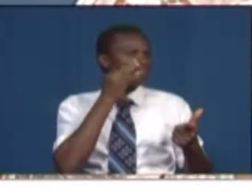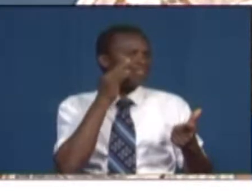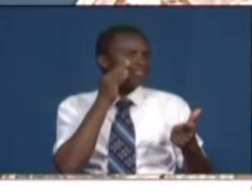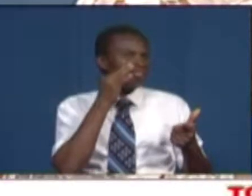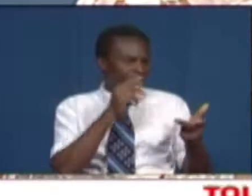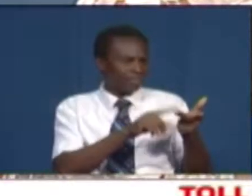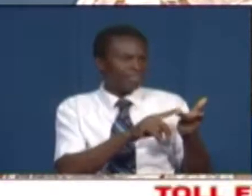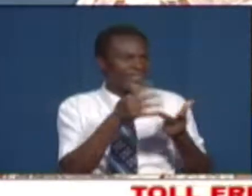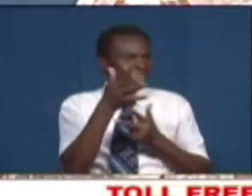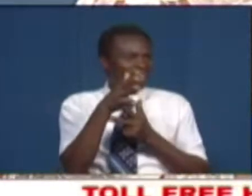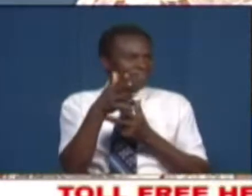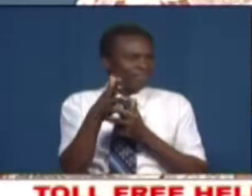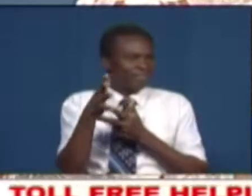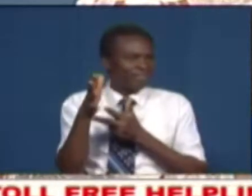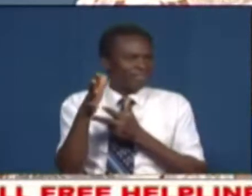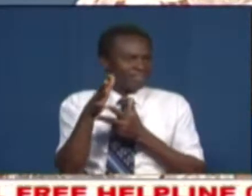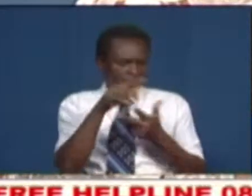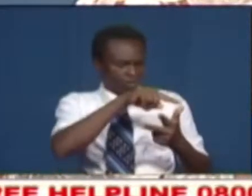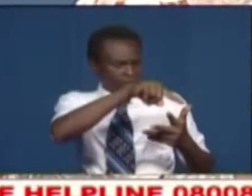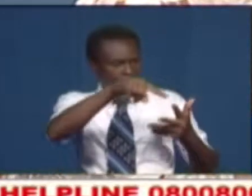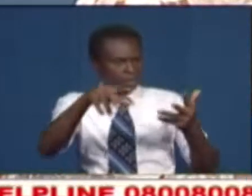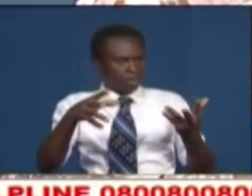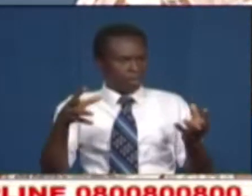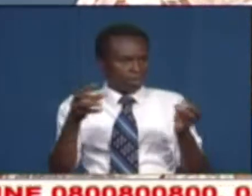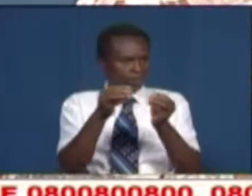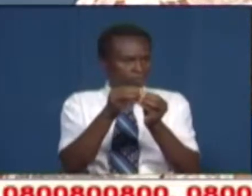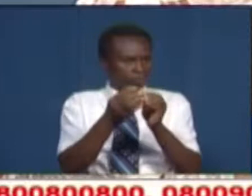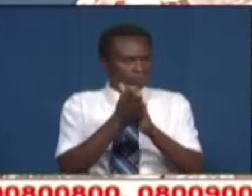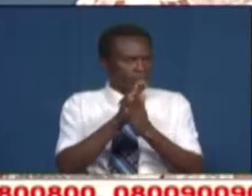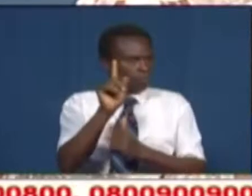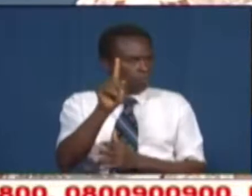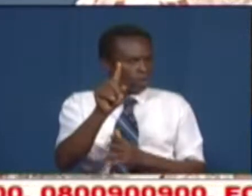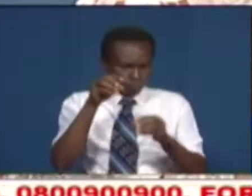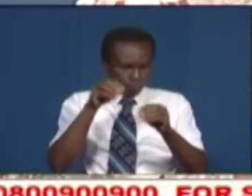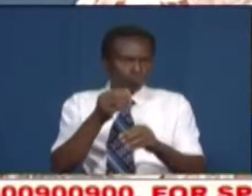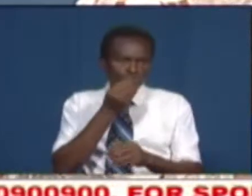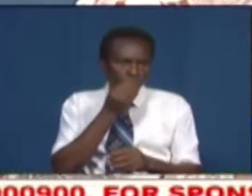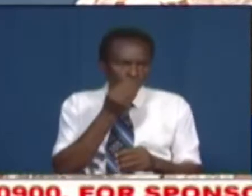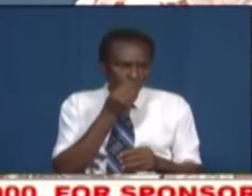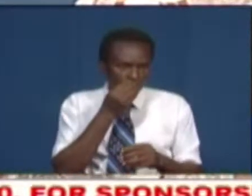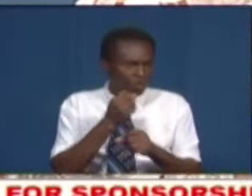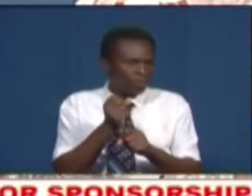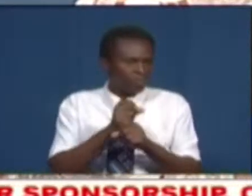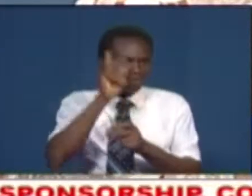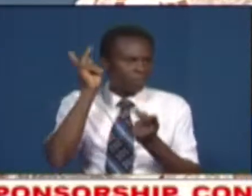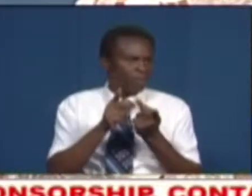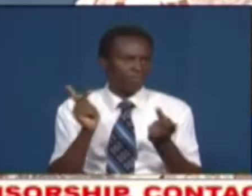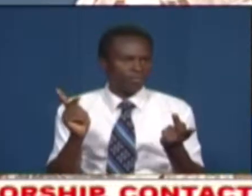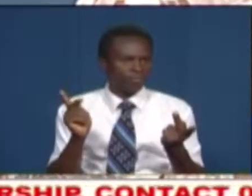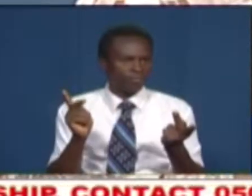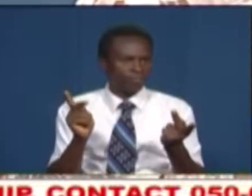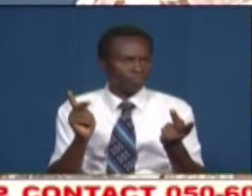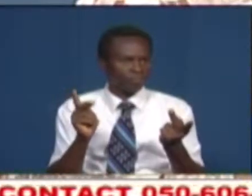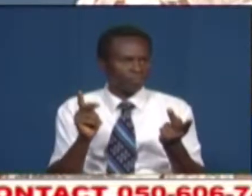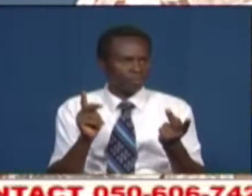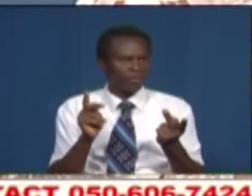the main areas that constitute good healthy habits. You know, so we want to have a balanced diet, so you should be looking at those areas.